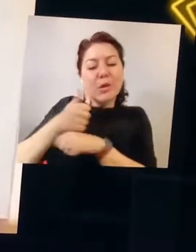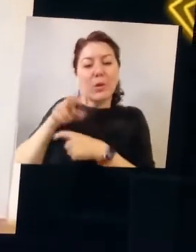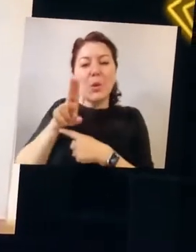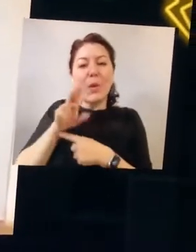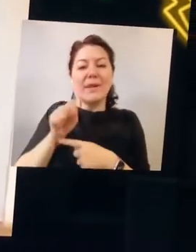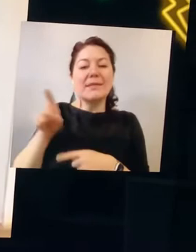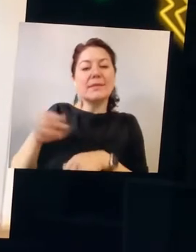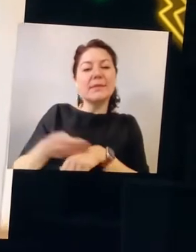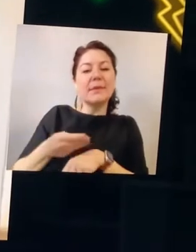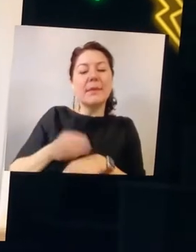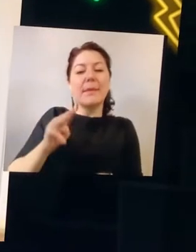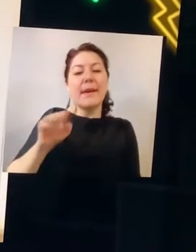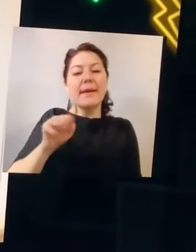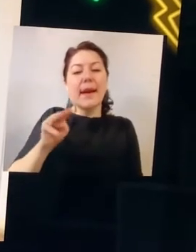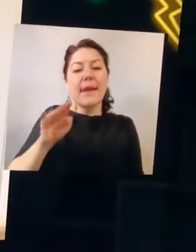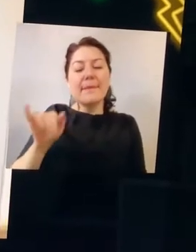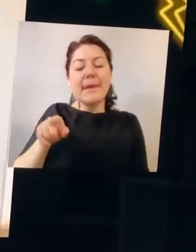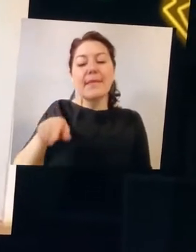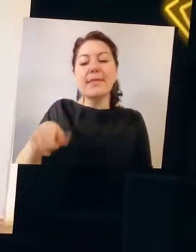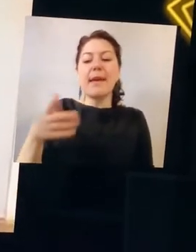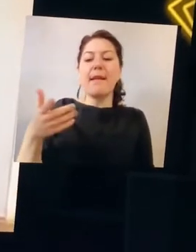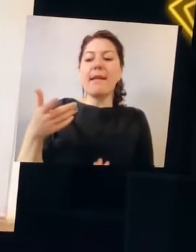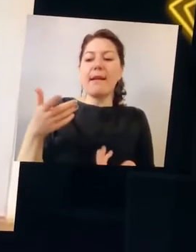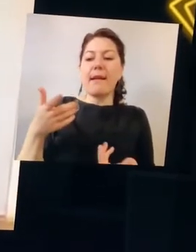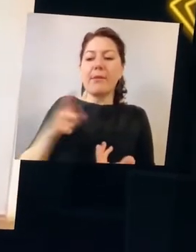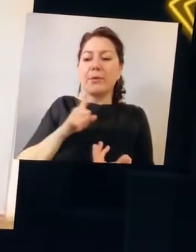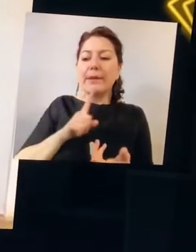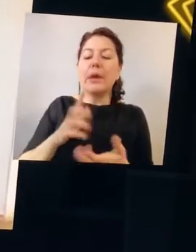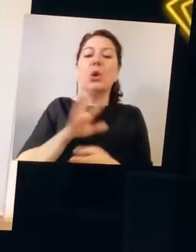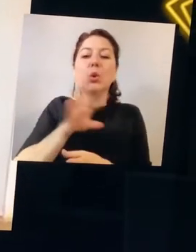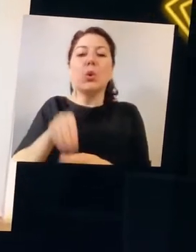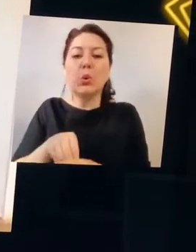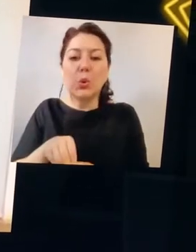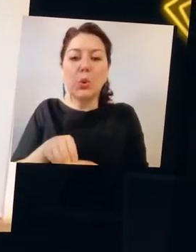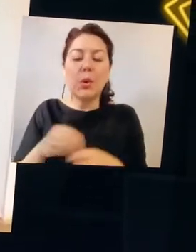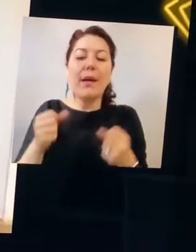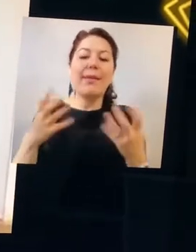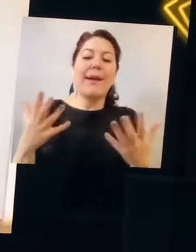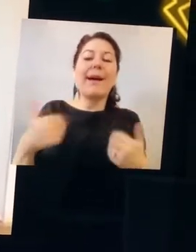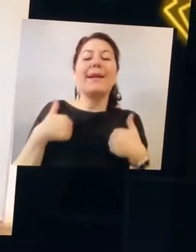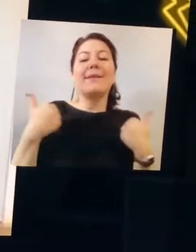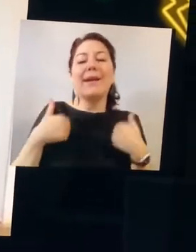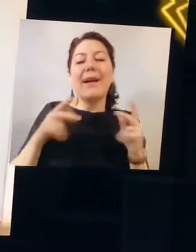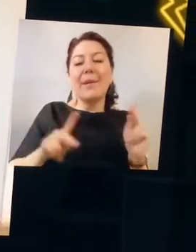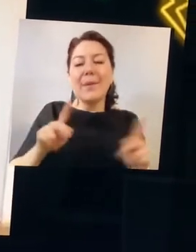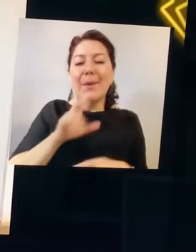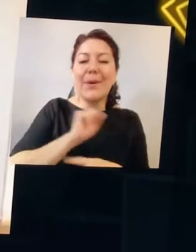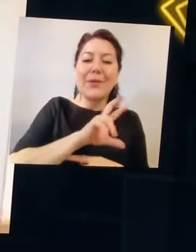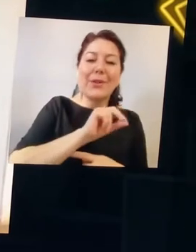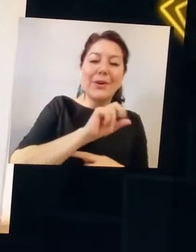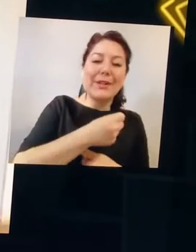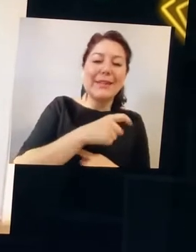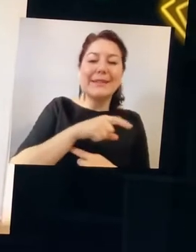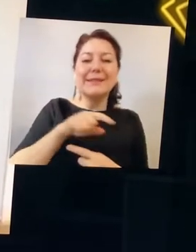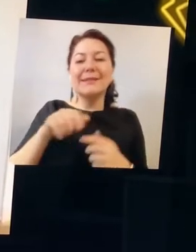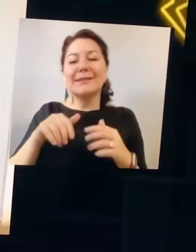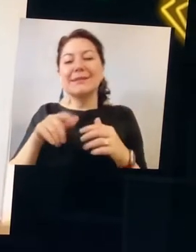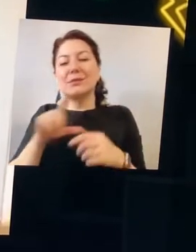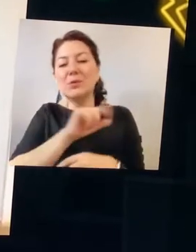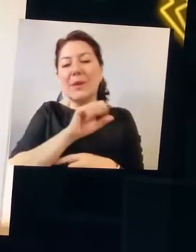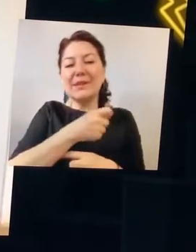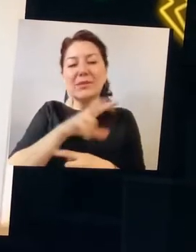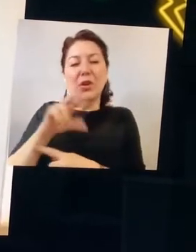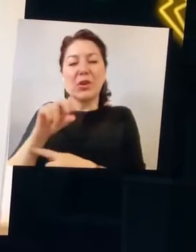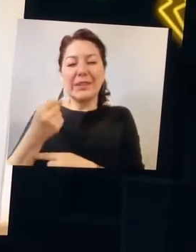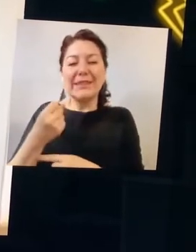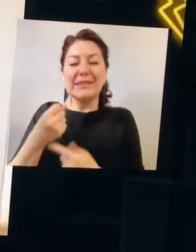on, but they really include a lot of millennials, a lot of young people in their programming. So it's, you know,